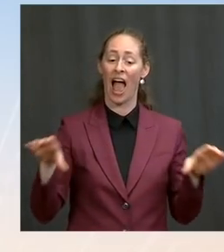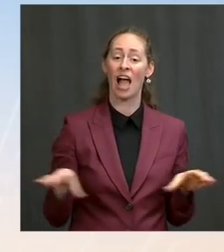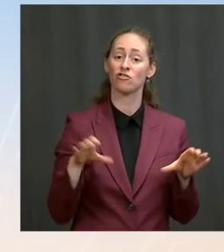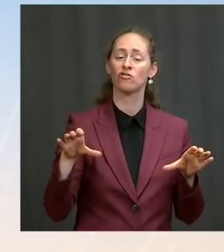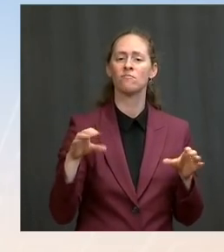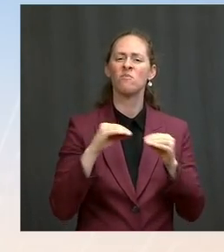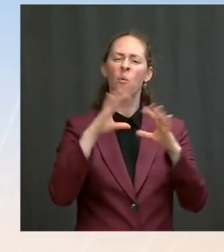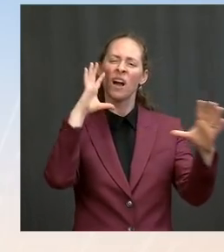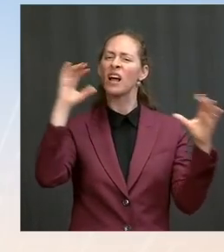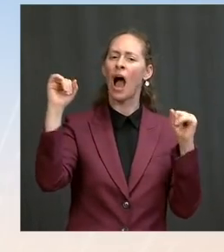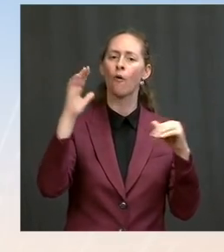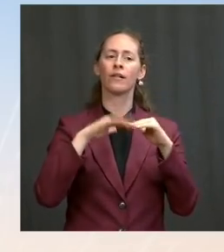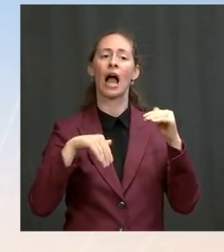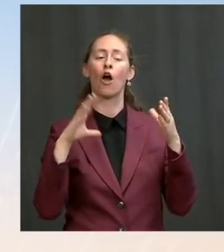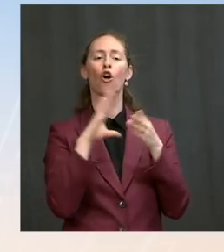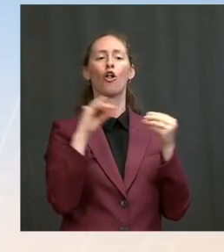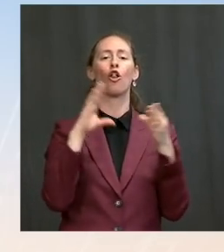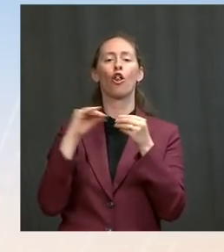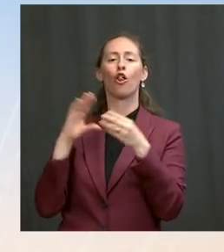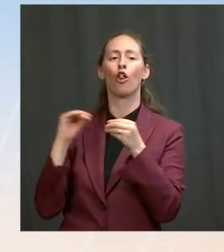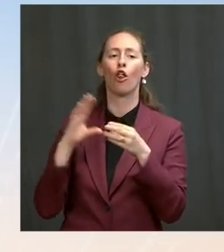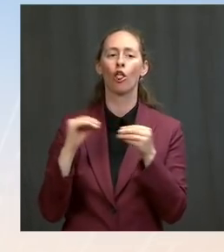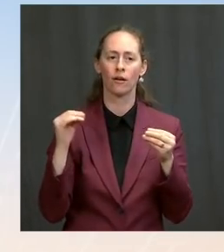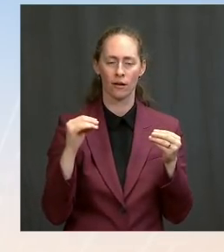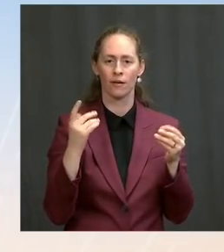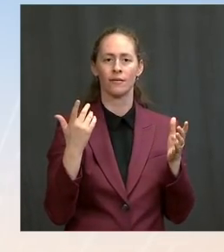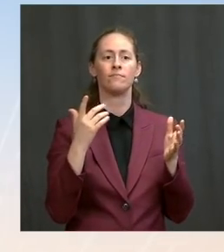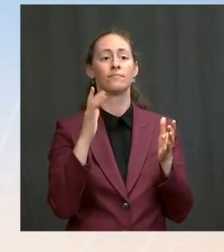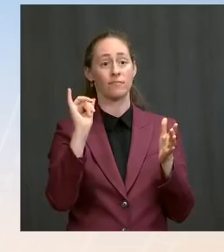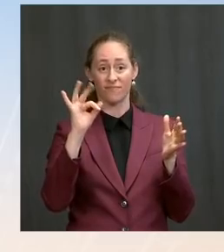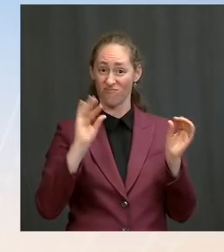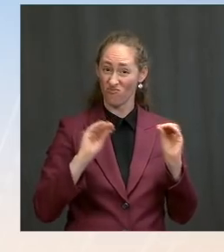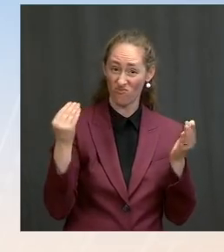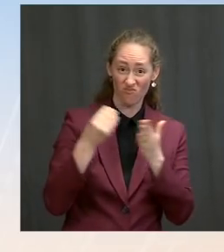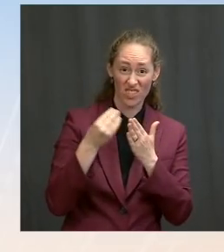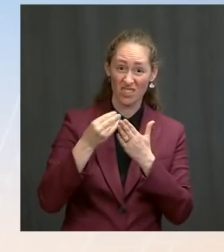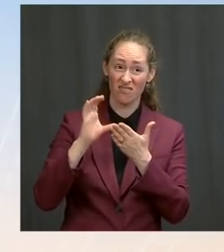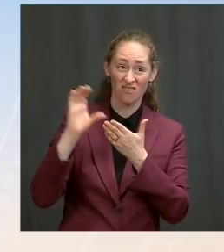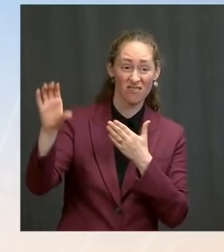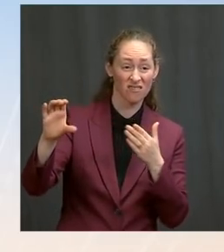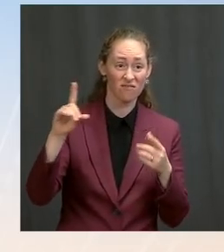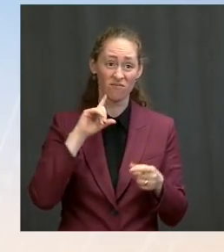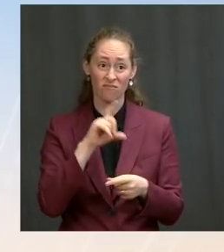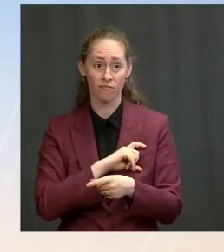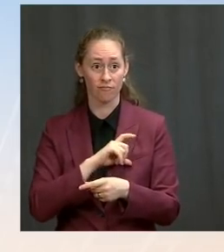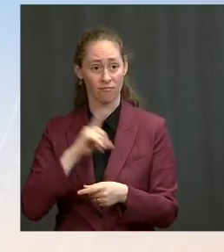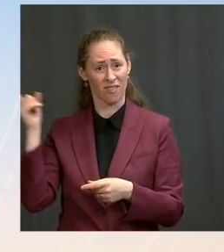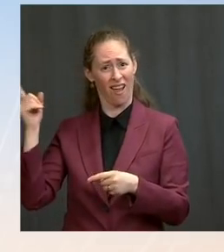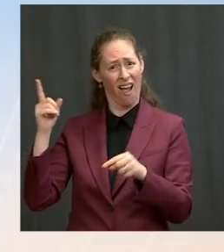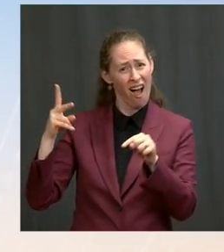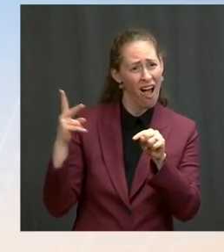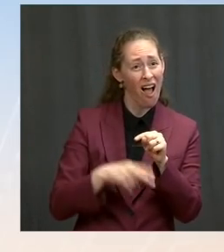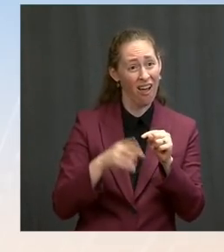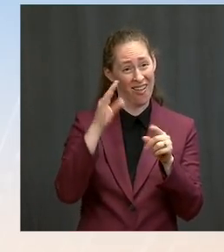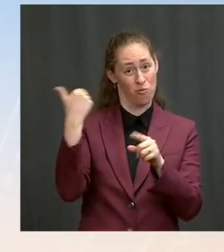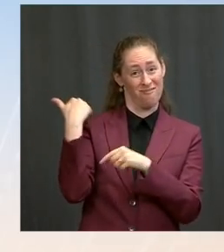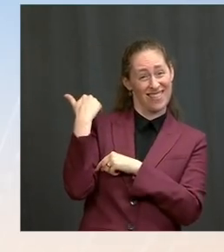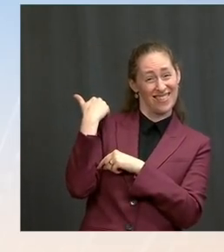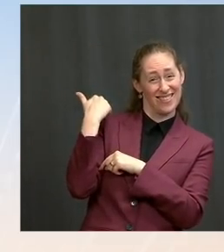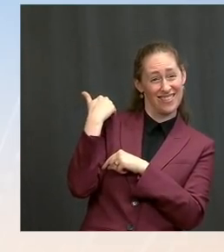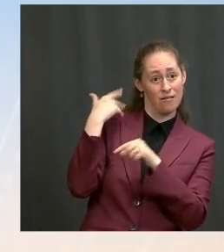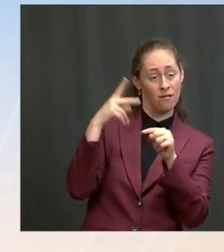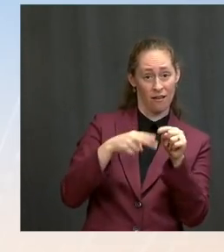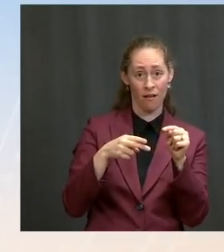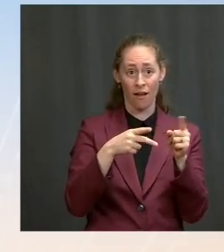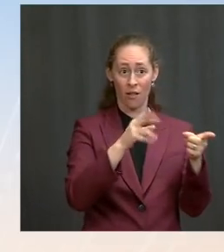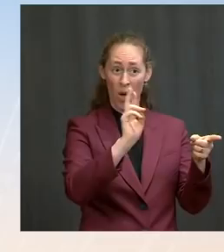oppose funding for the COPS program, something that was dramatically cut by the prior administration and many Republicans supported, and then you vote against a bill